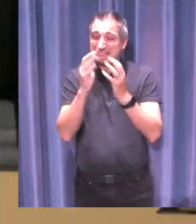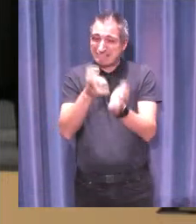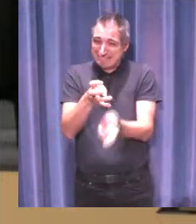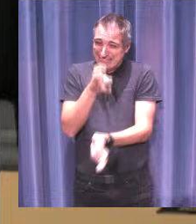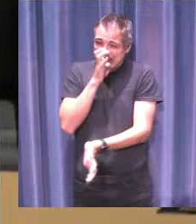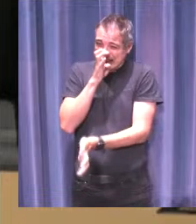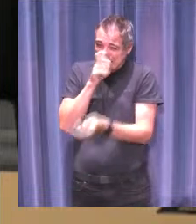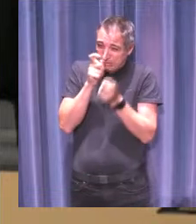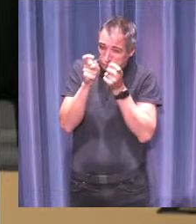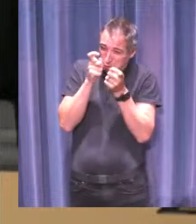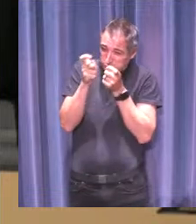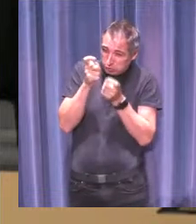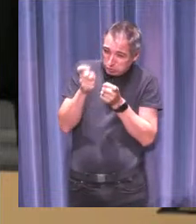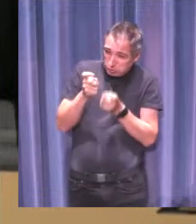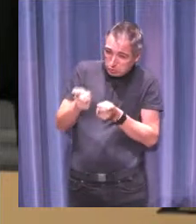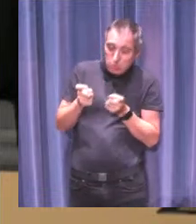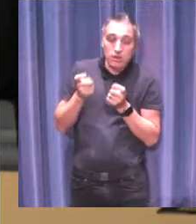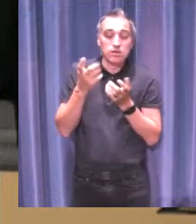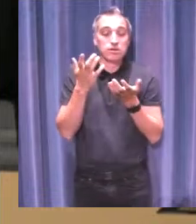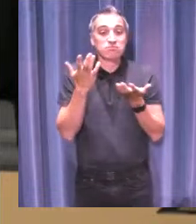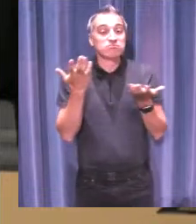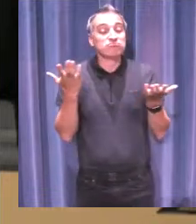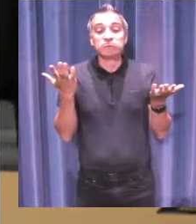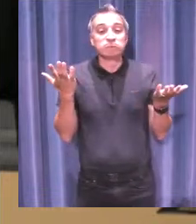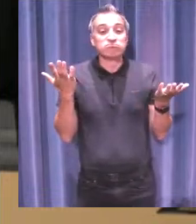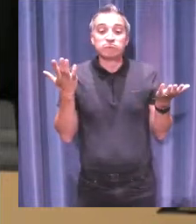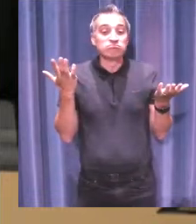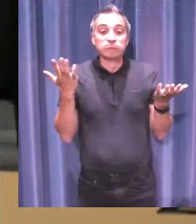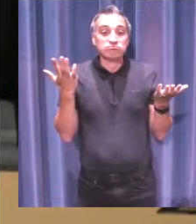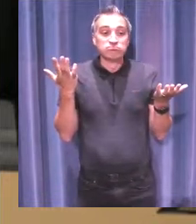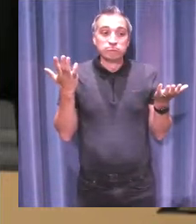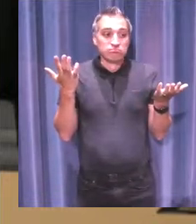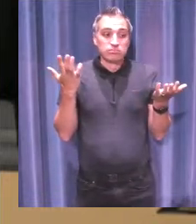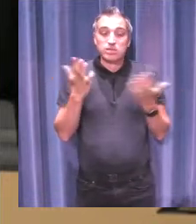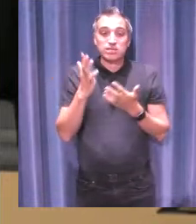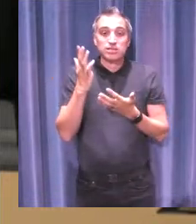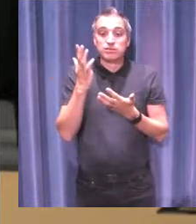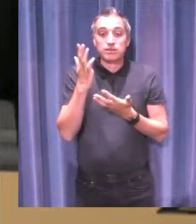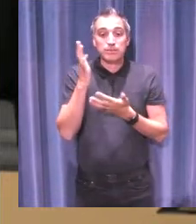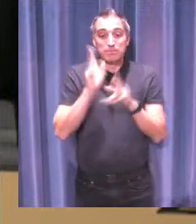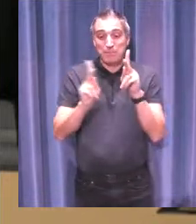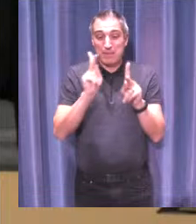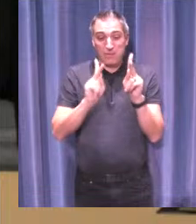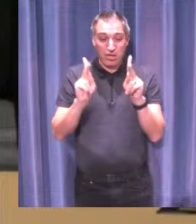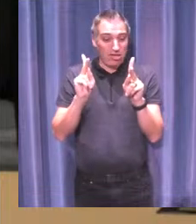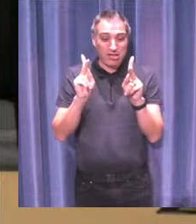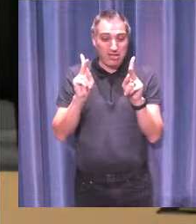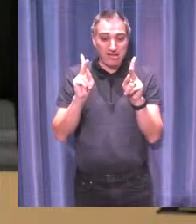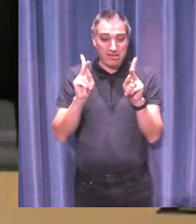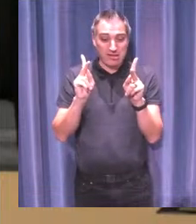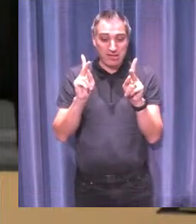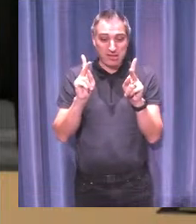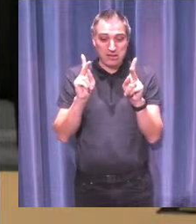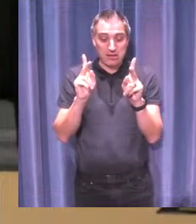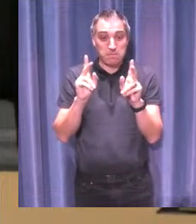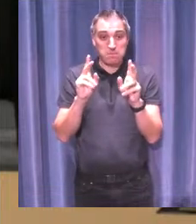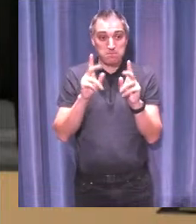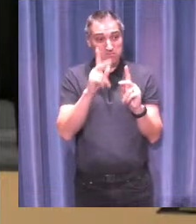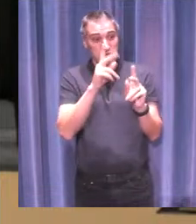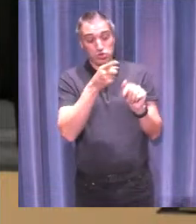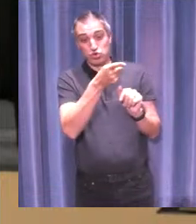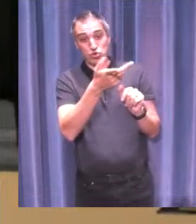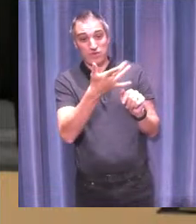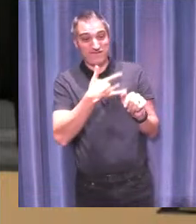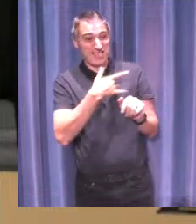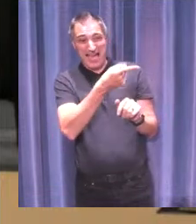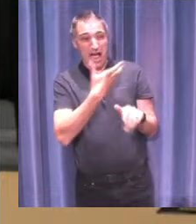to the point where you may be burdened with somebody where you find out, I don't want to be burdened with this person for